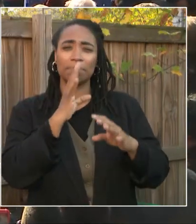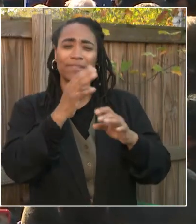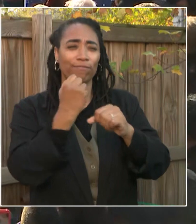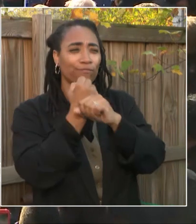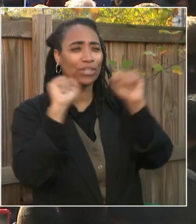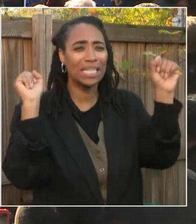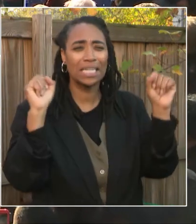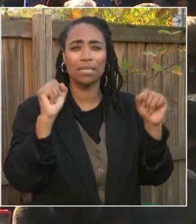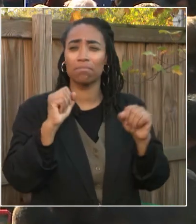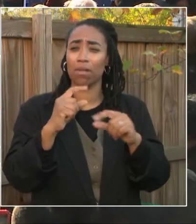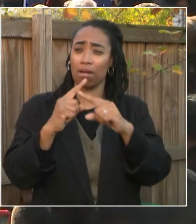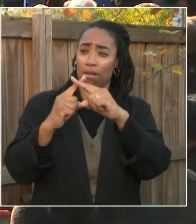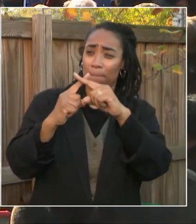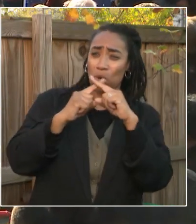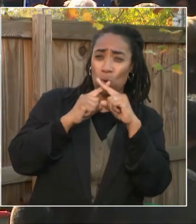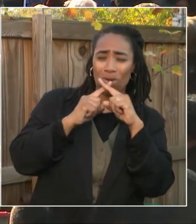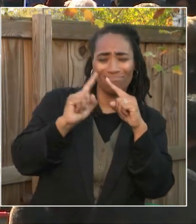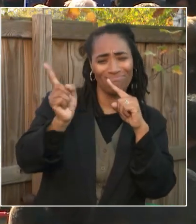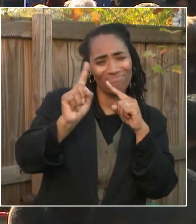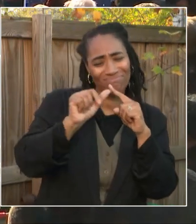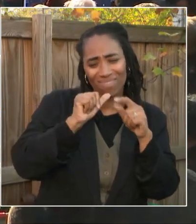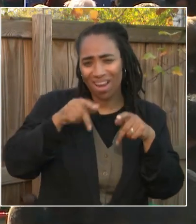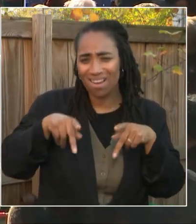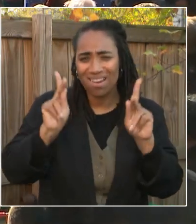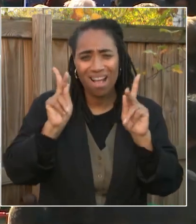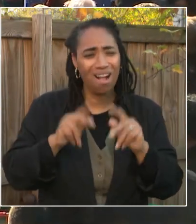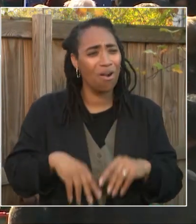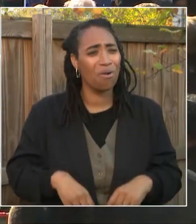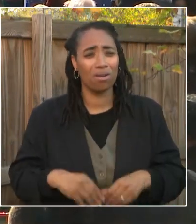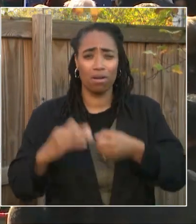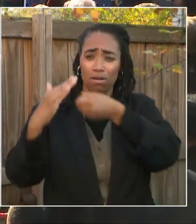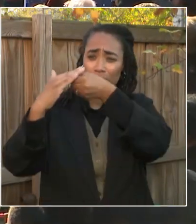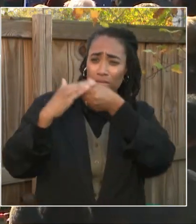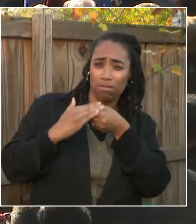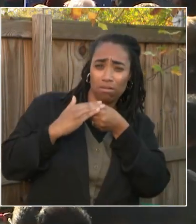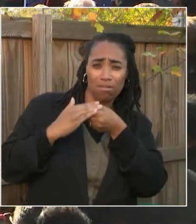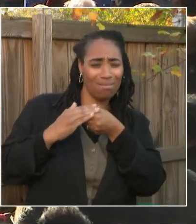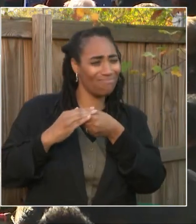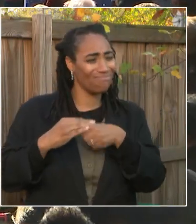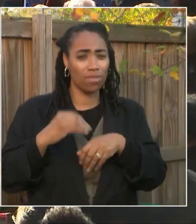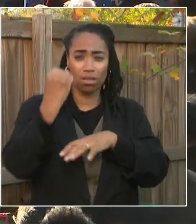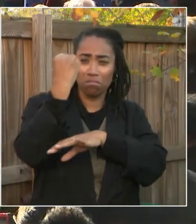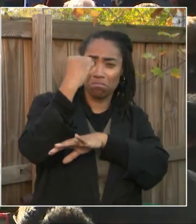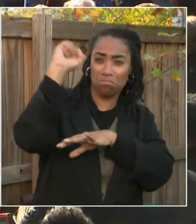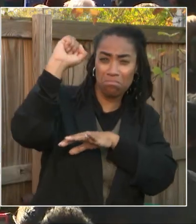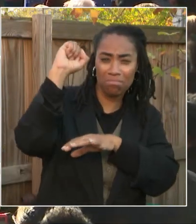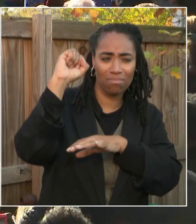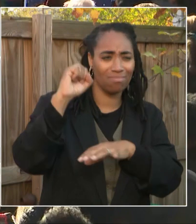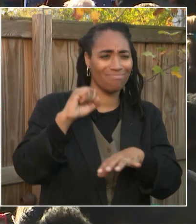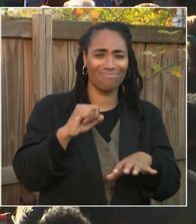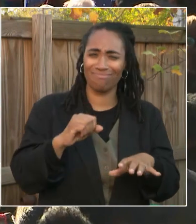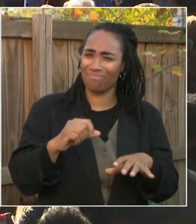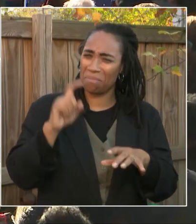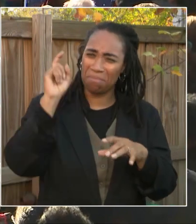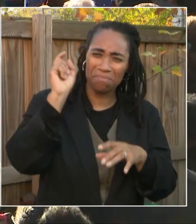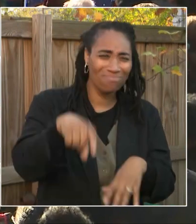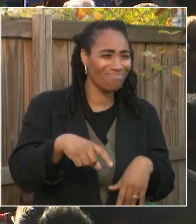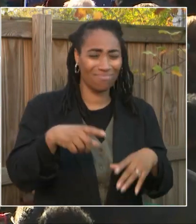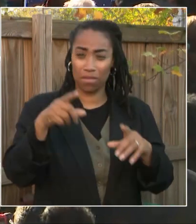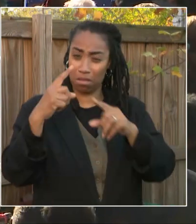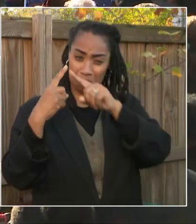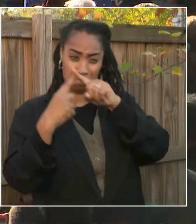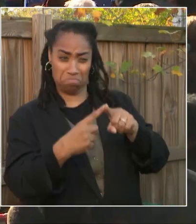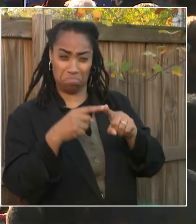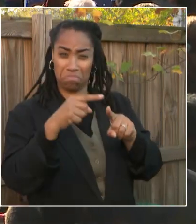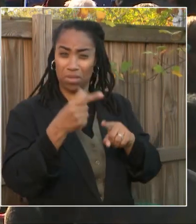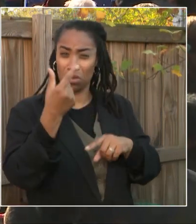let people mute Go-Go because that would be to try to mute our liberation. We can't let people mute Go-Go because that will be to try to mute our freedom. And I've